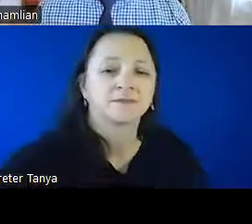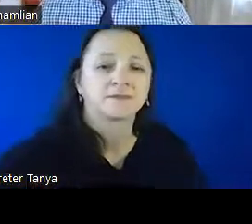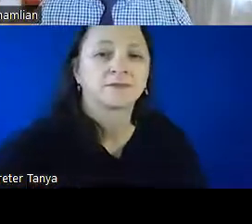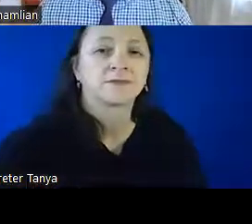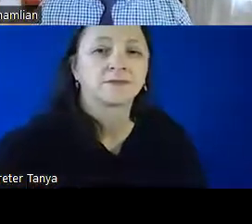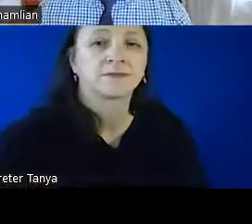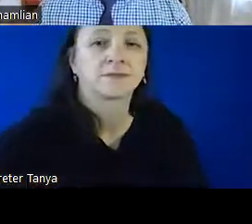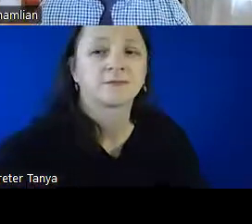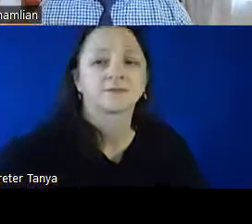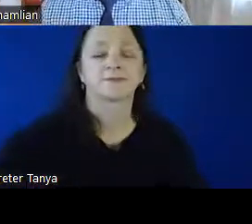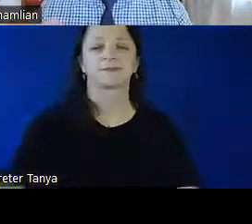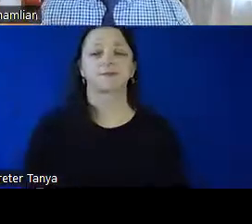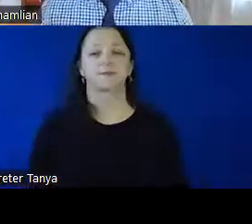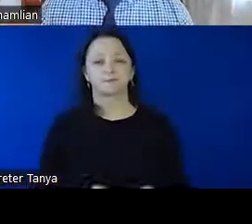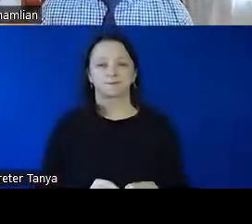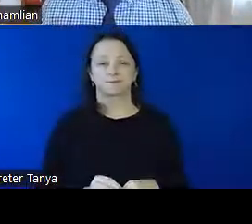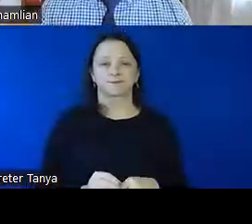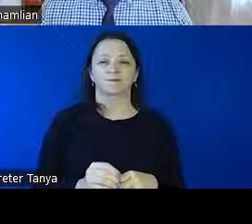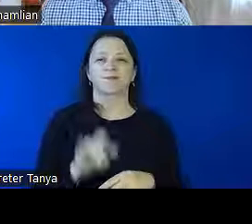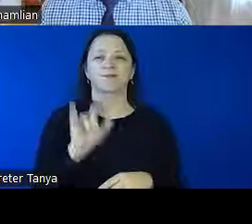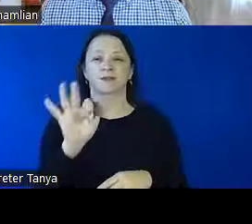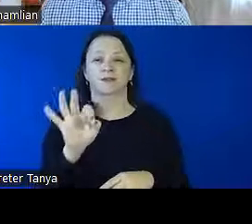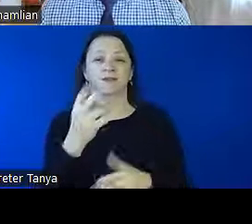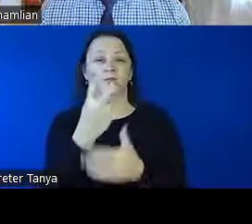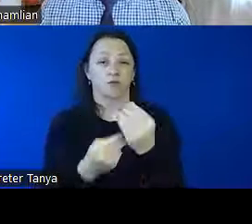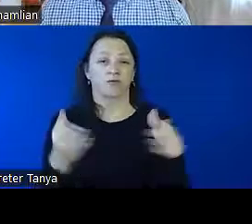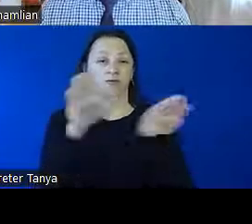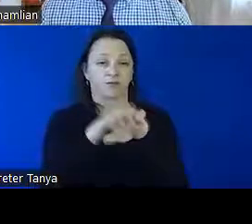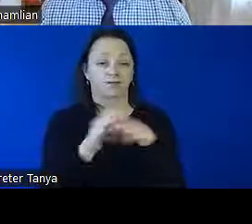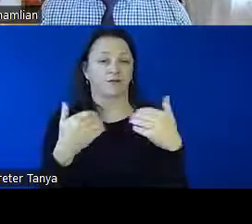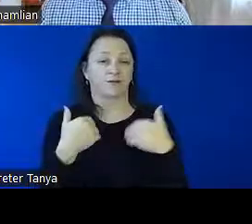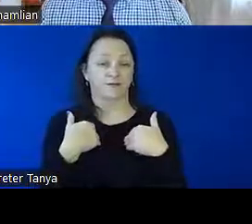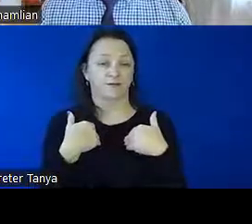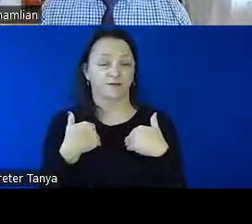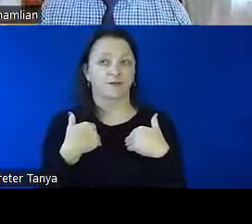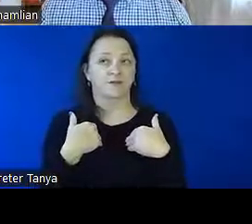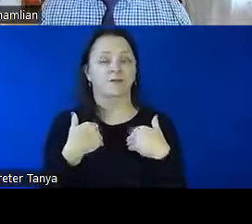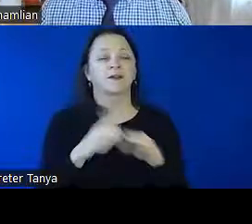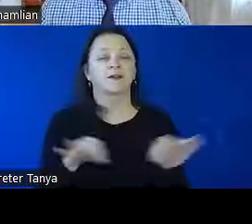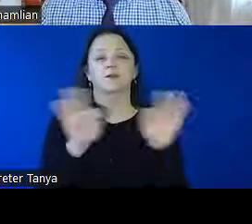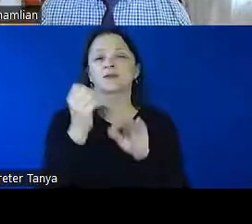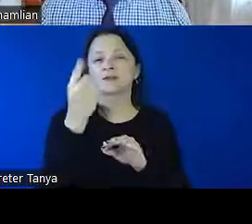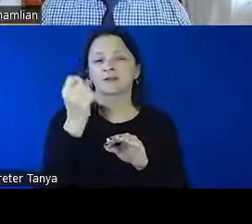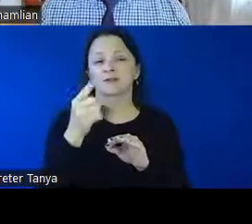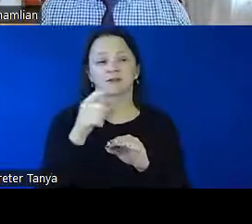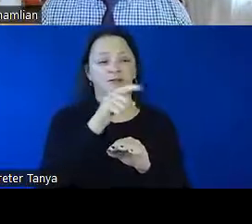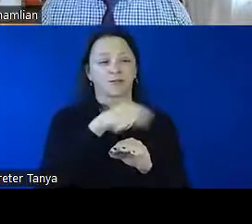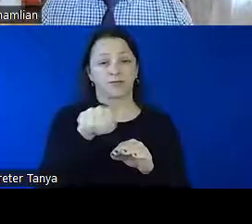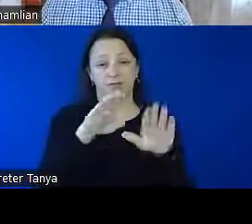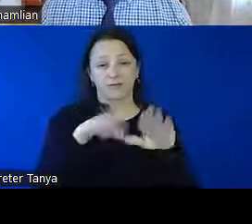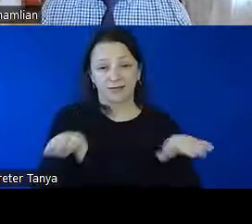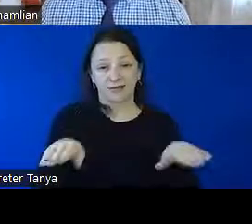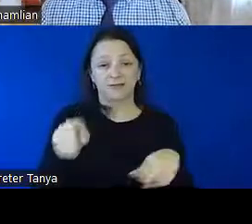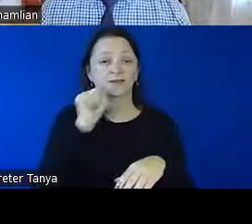In the case of those who have both, though, I want us to appreciate that not only then do these individuals, these kids, these teens have these